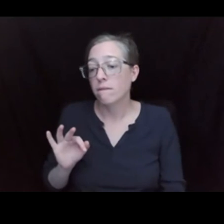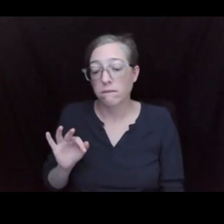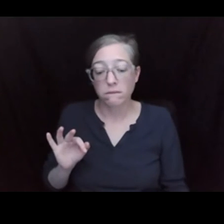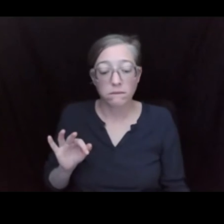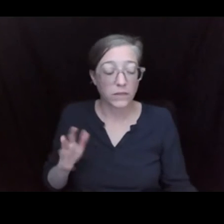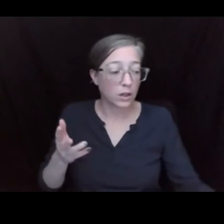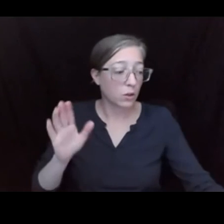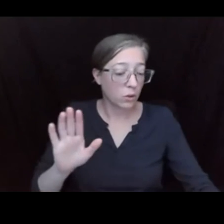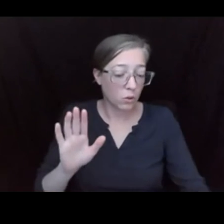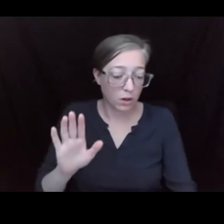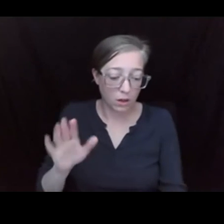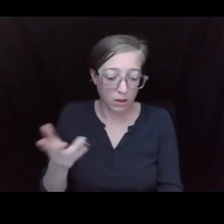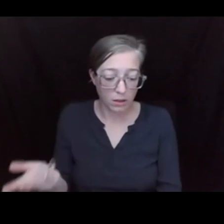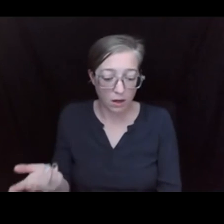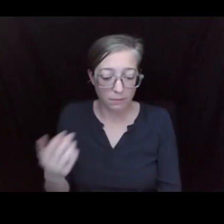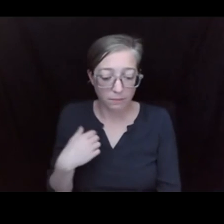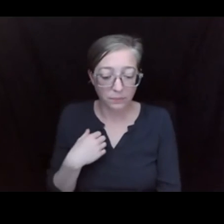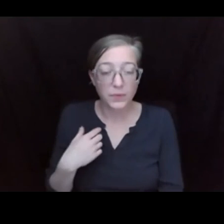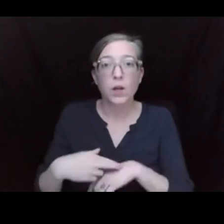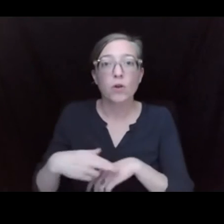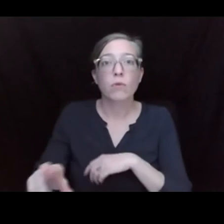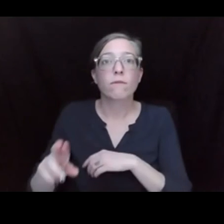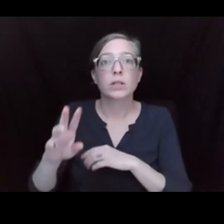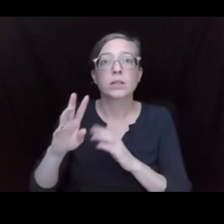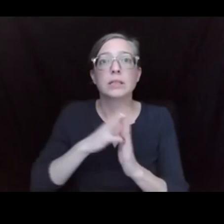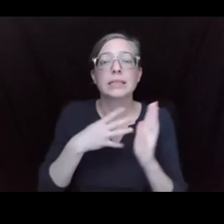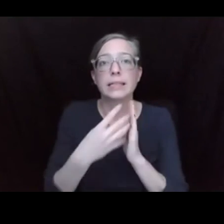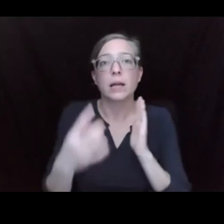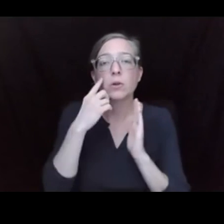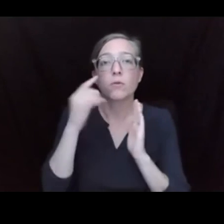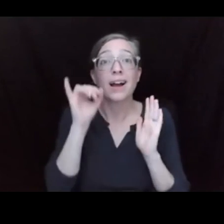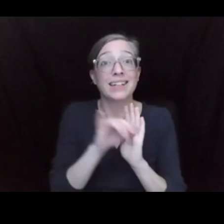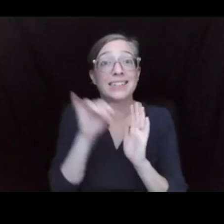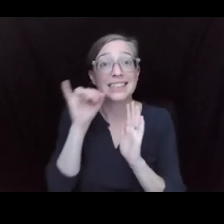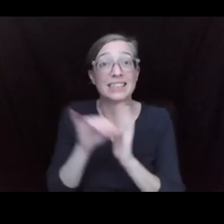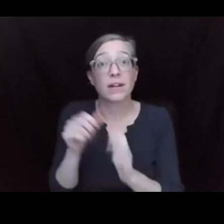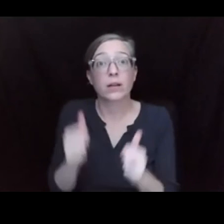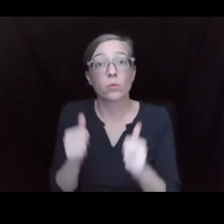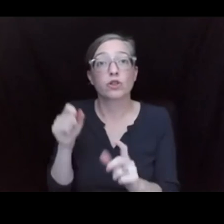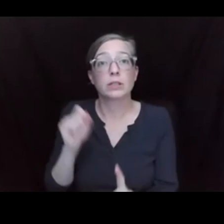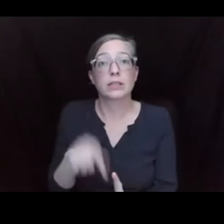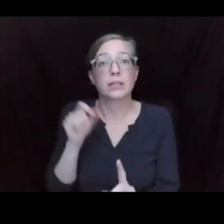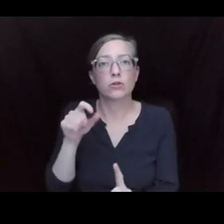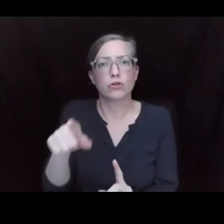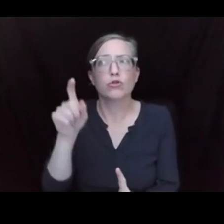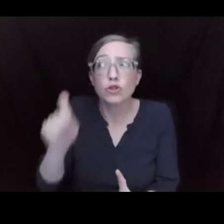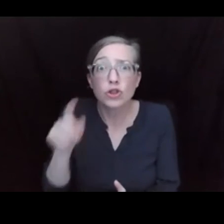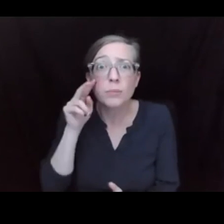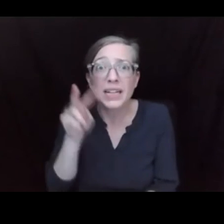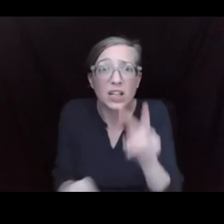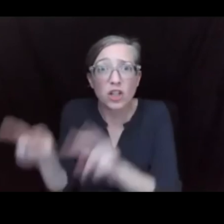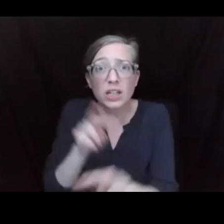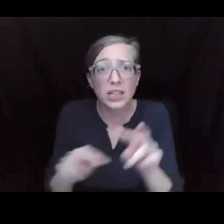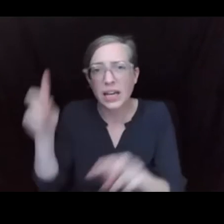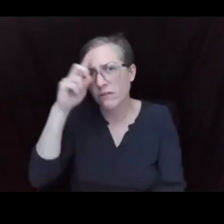your reference table for identifying what signal you should be looking at for that E. coli,